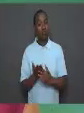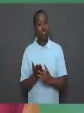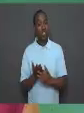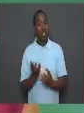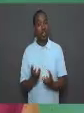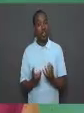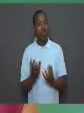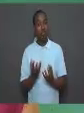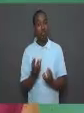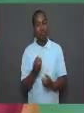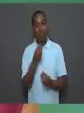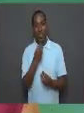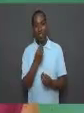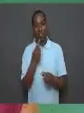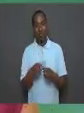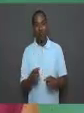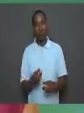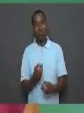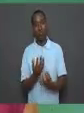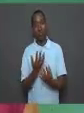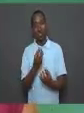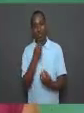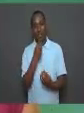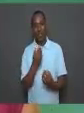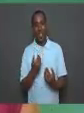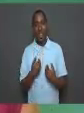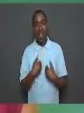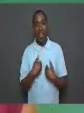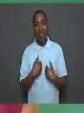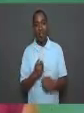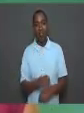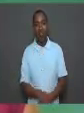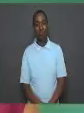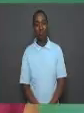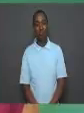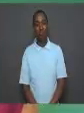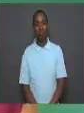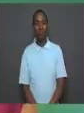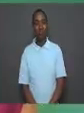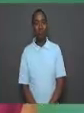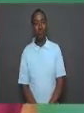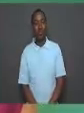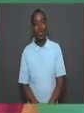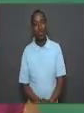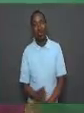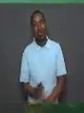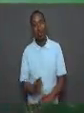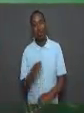eggs, and shellfish. Stay away from people who are infected.